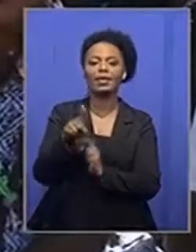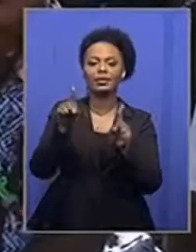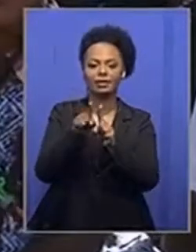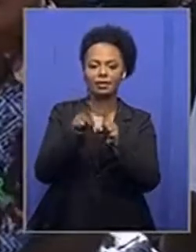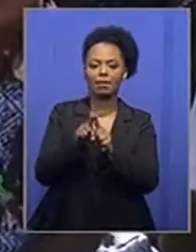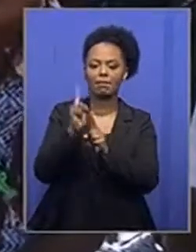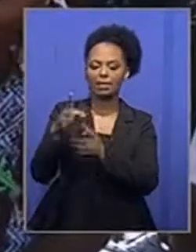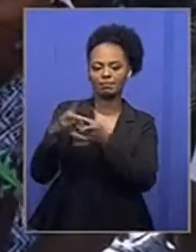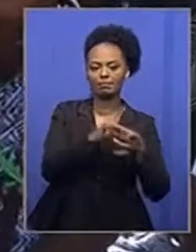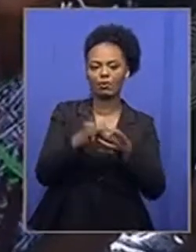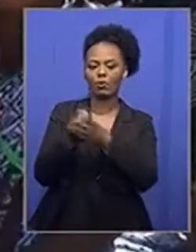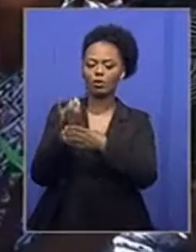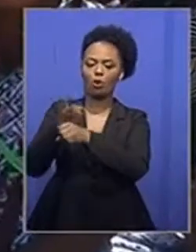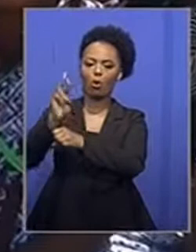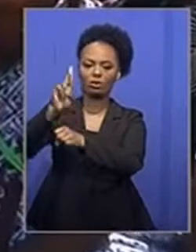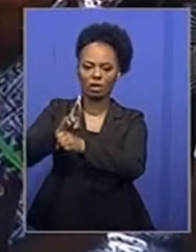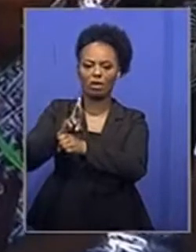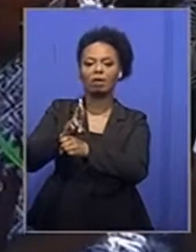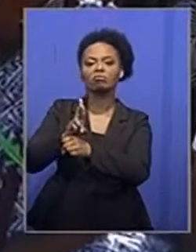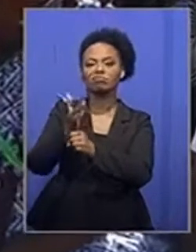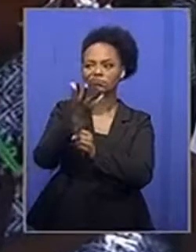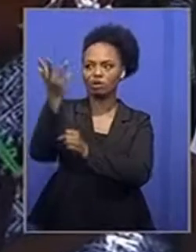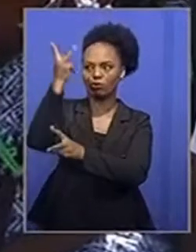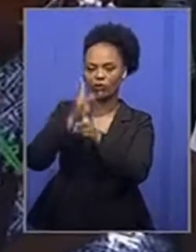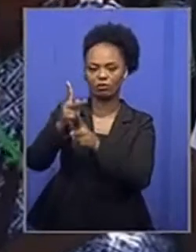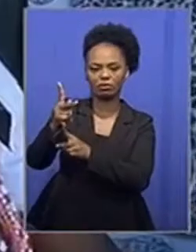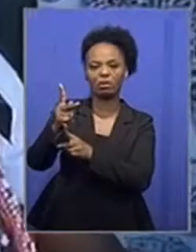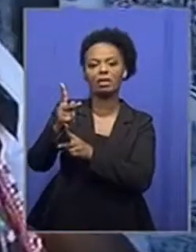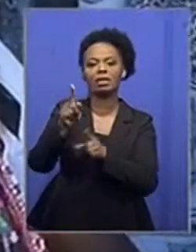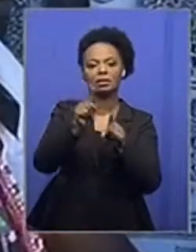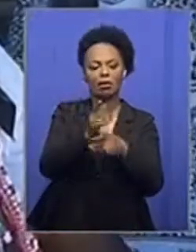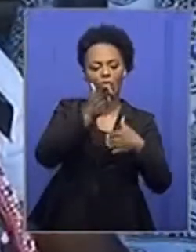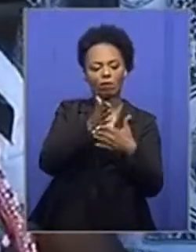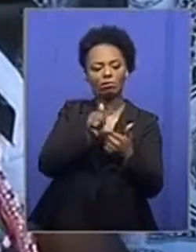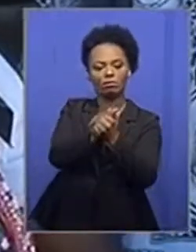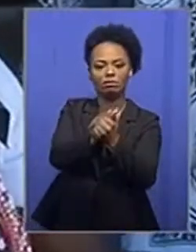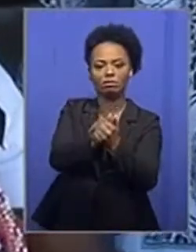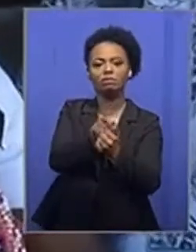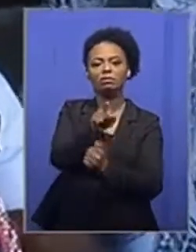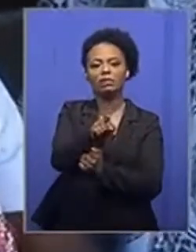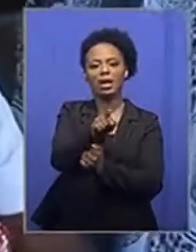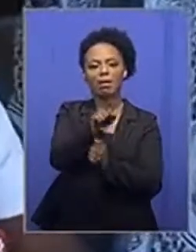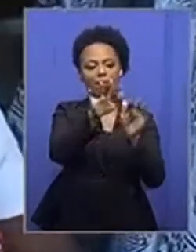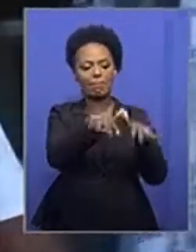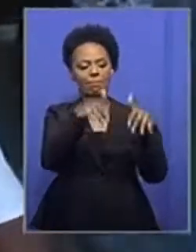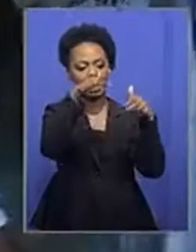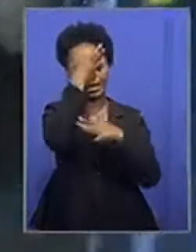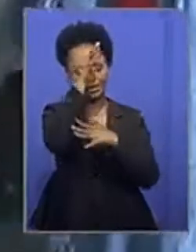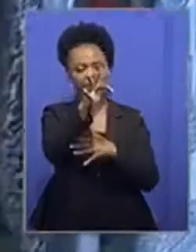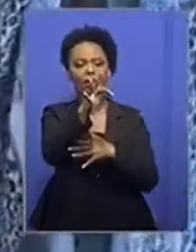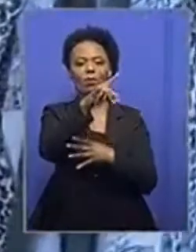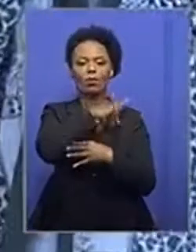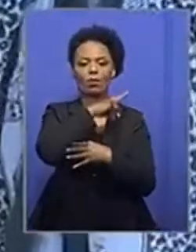le dingaka tse ding re sebedisane le hulumeni wa rona hore a re thuse gore re create